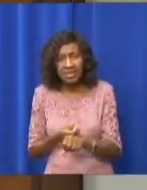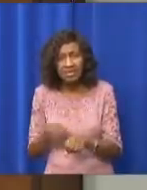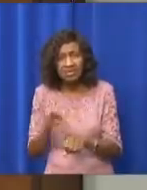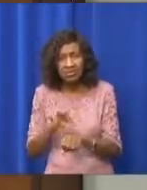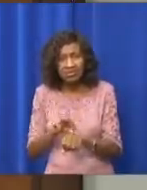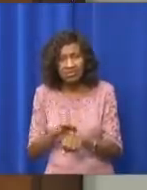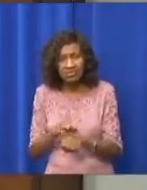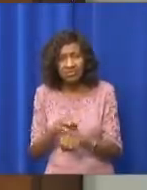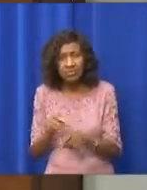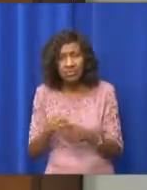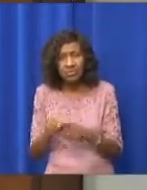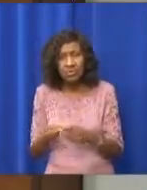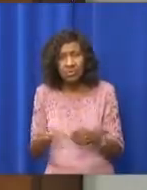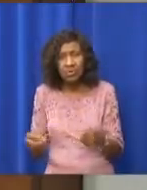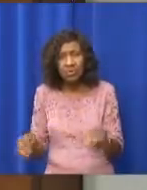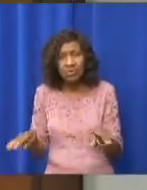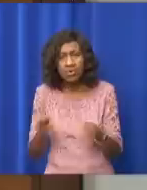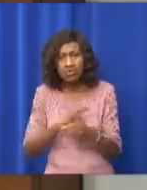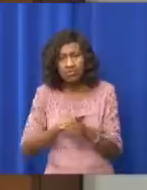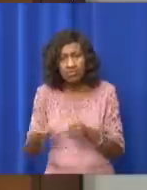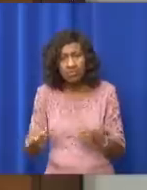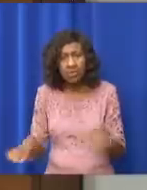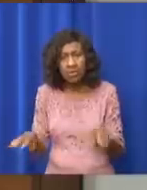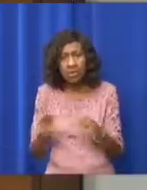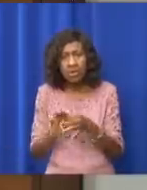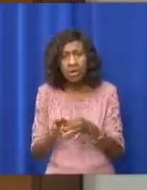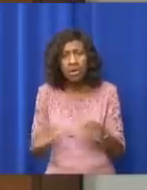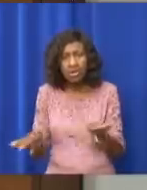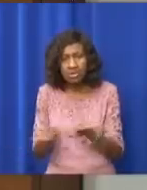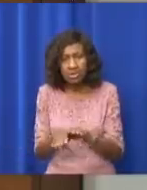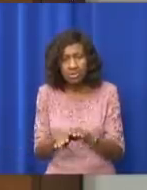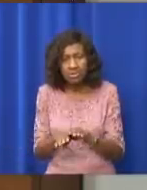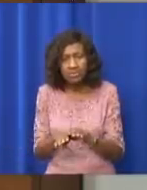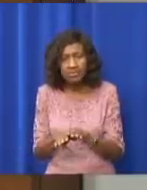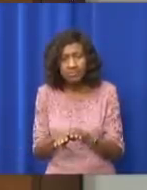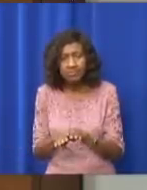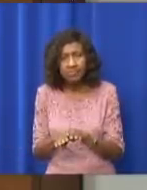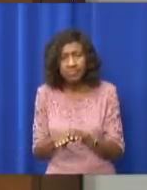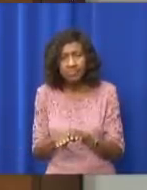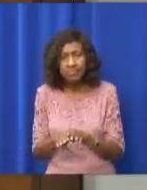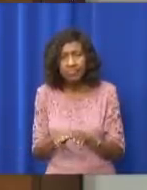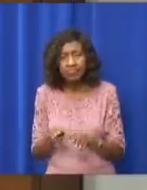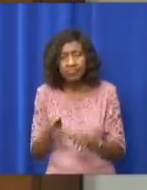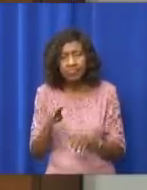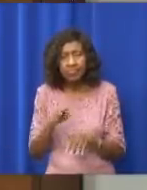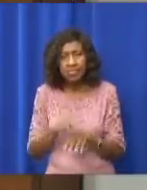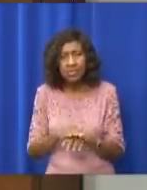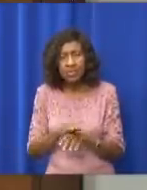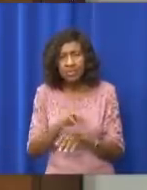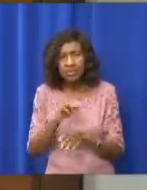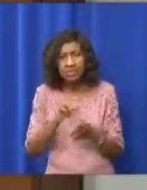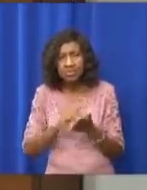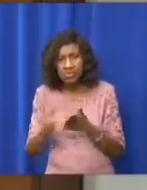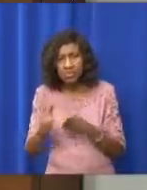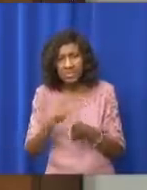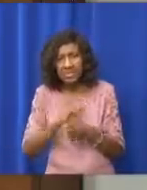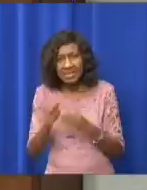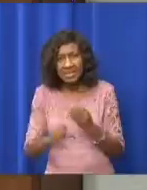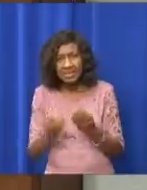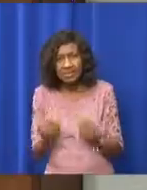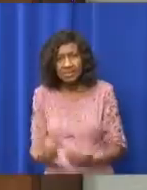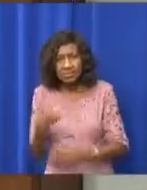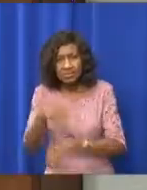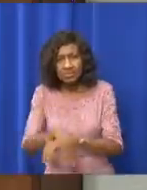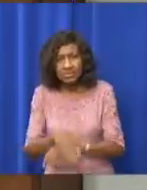lockdown, save for exempted essential services personnel, will be in operation this coming bank holiday weekend, that is tonight